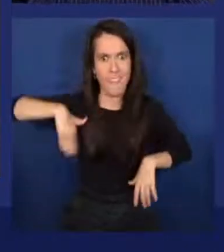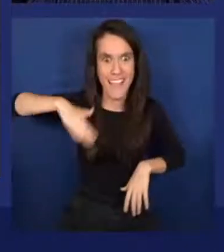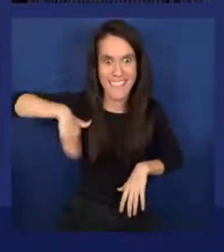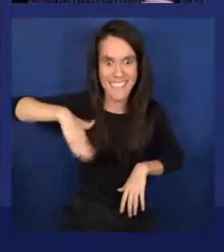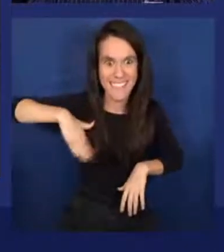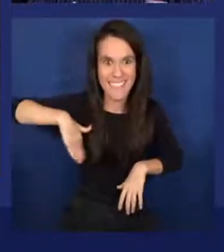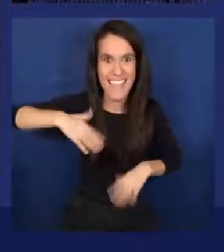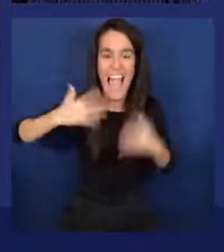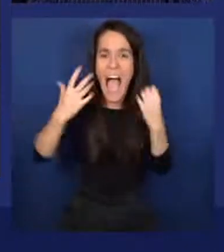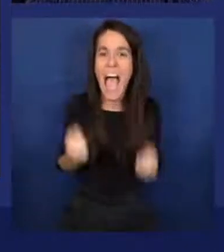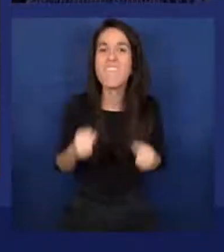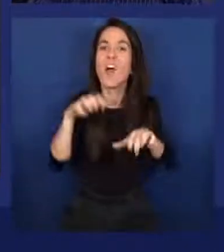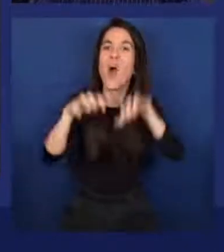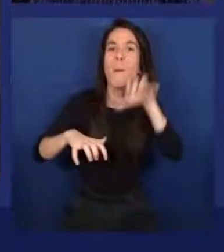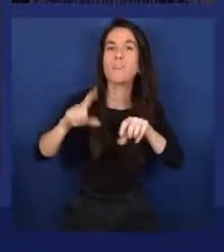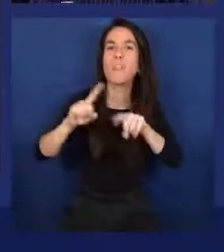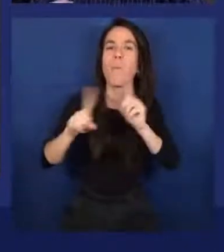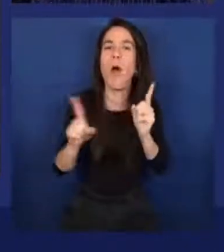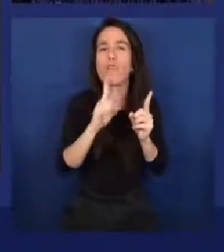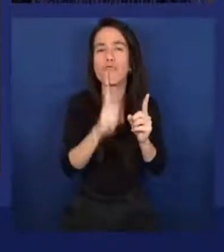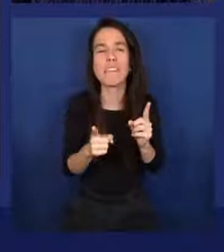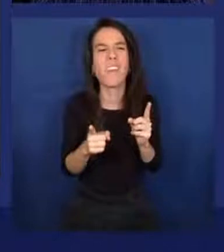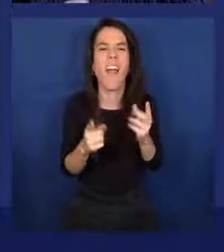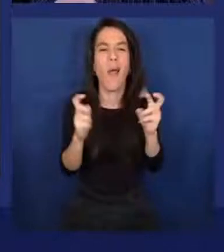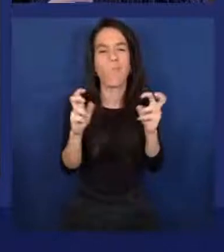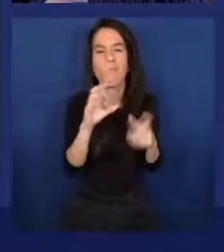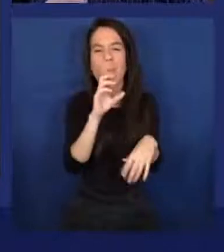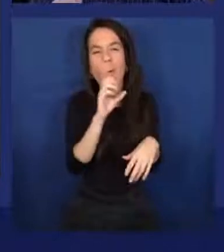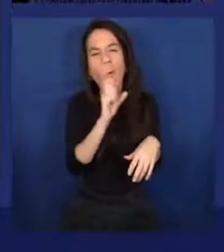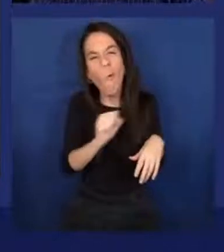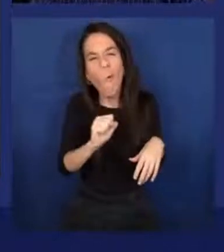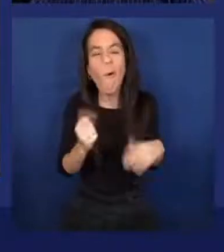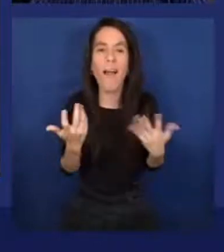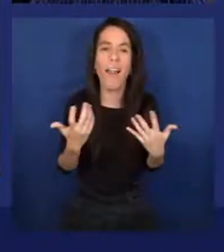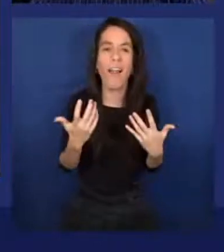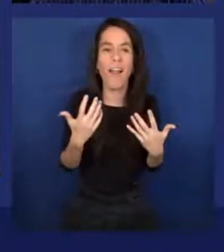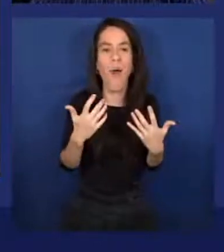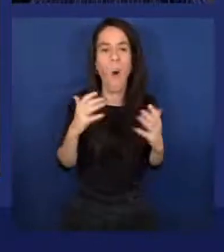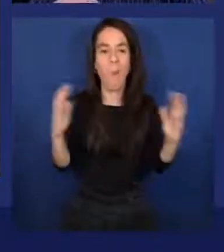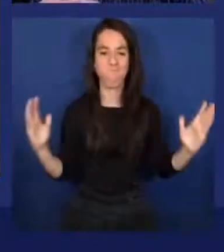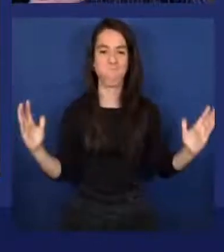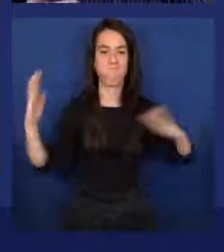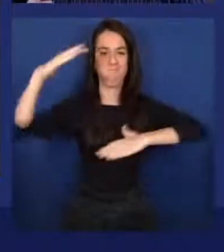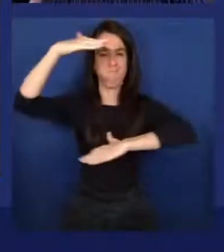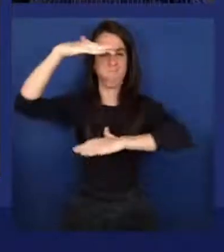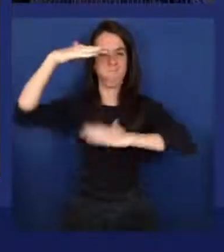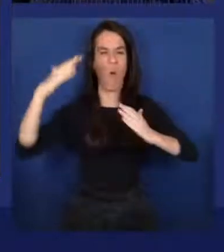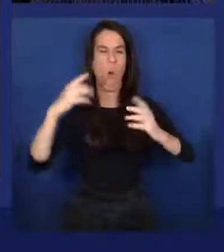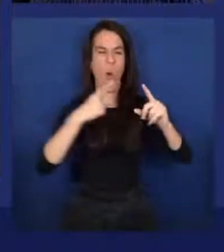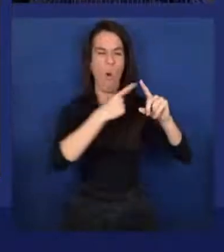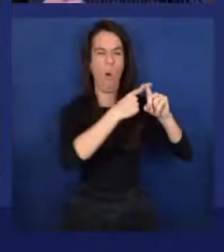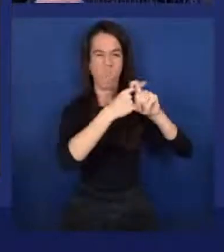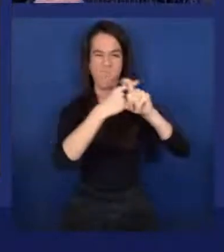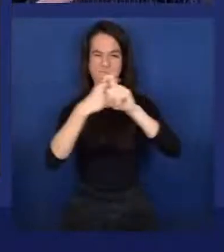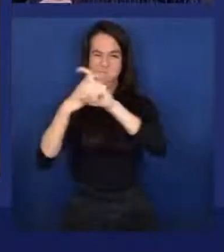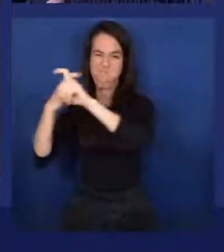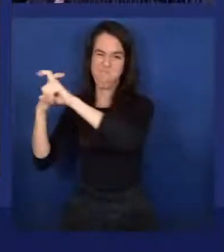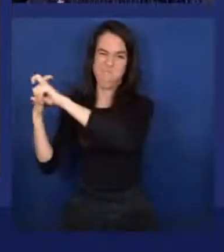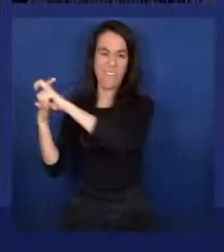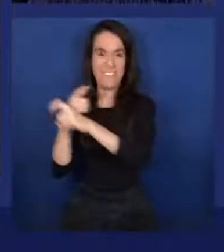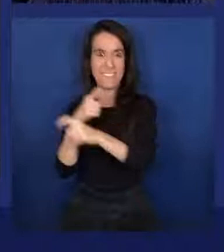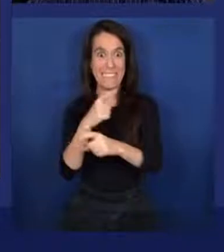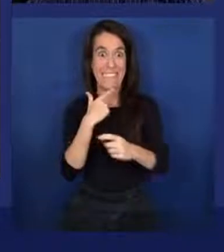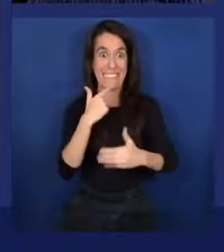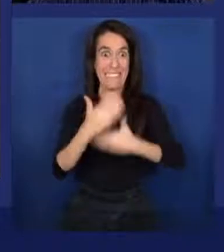computers, but they are pretty bespoke. They're all one-of-a-kinds. Programming them is quite complex. We're only just beginning to get to the idea